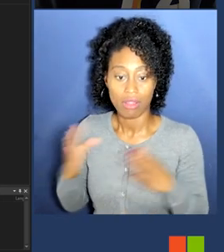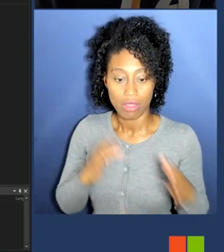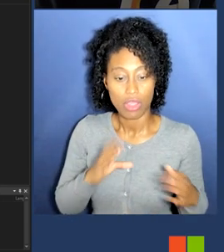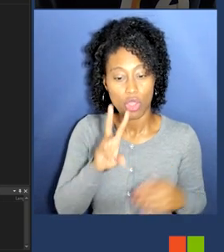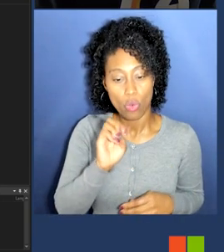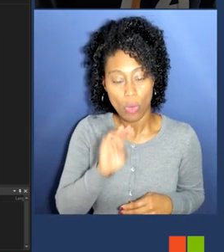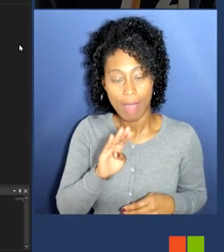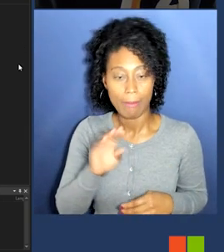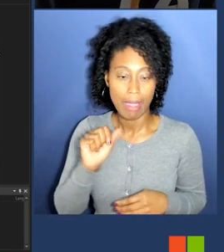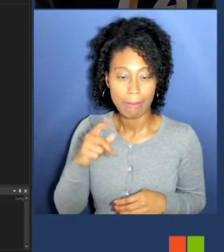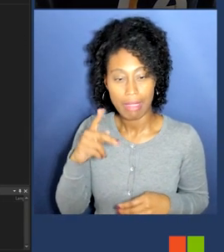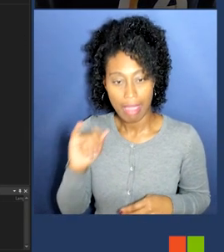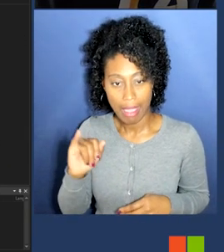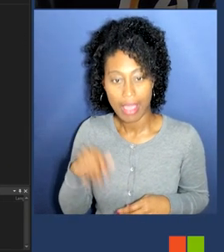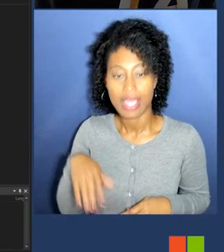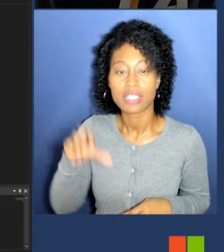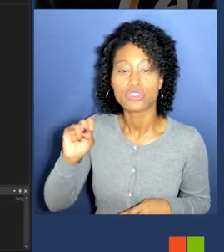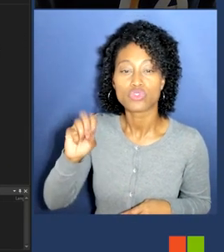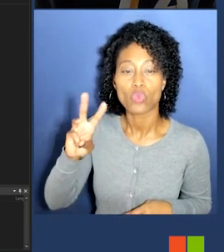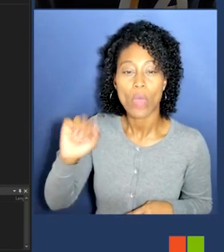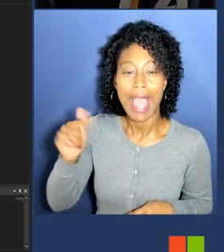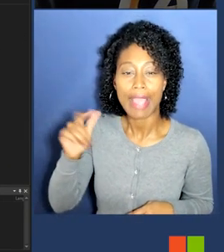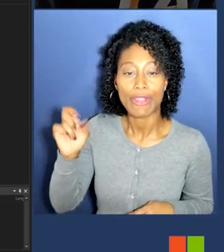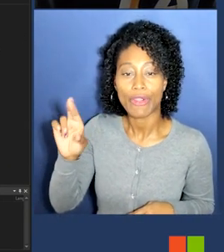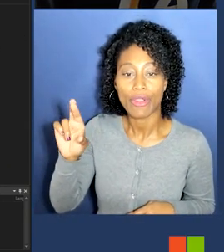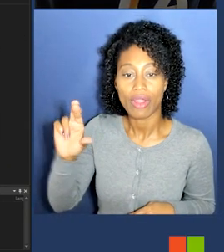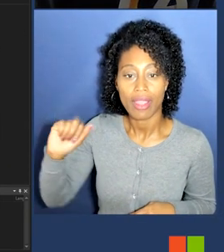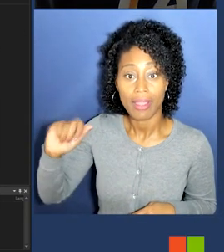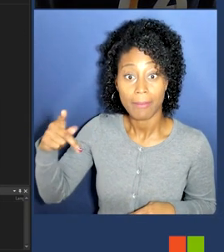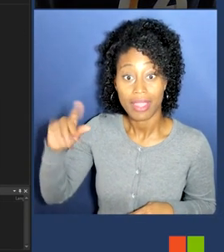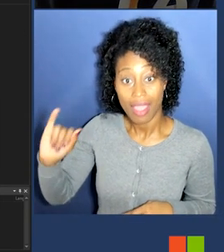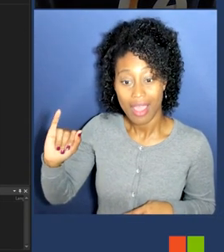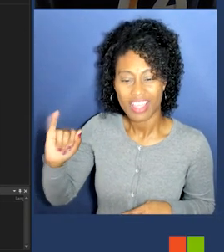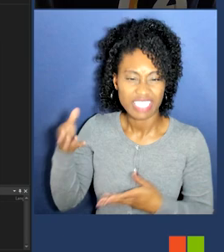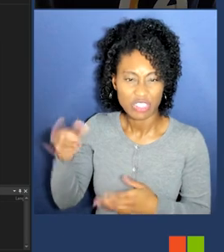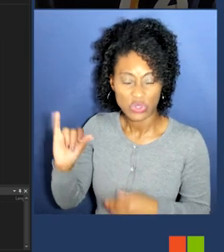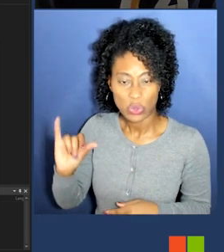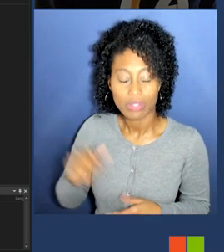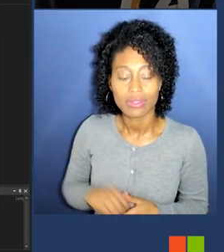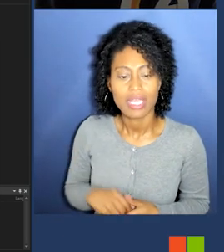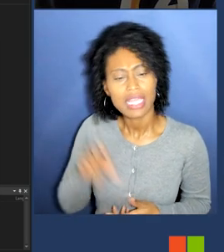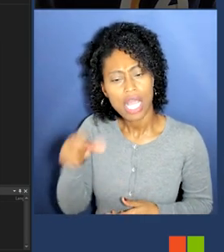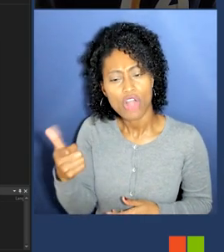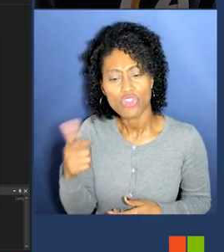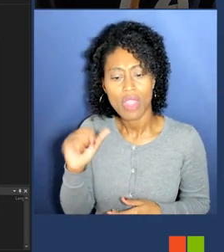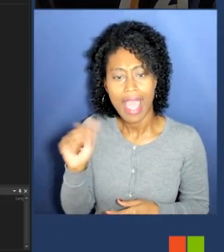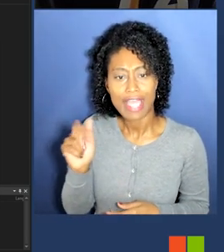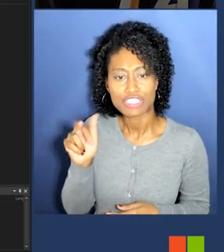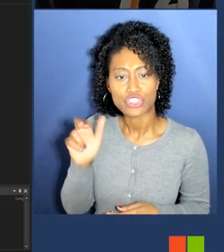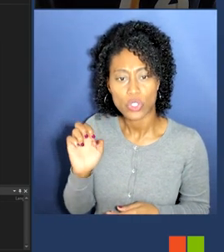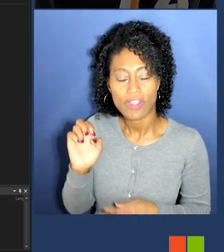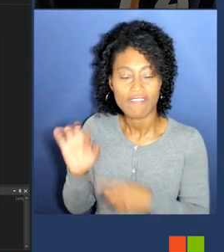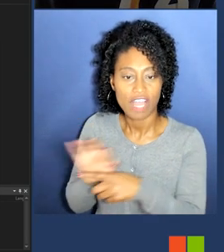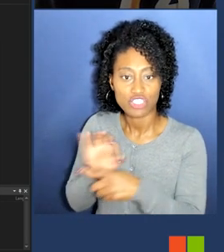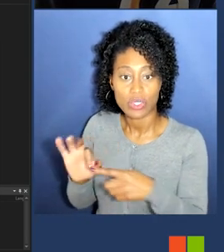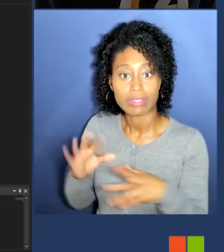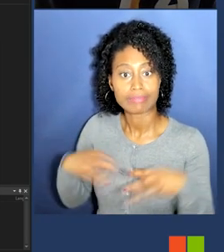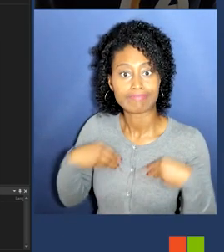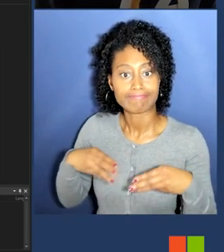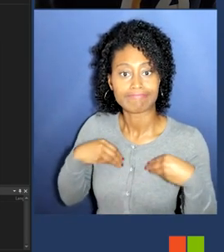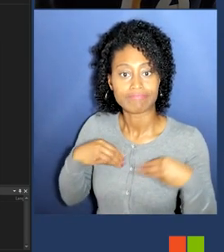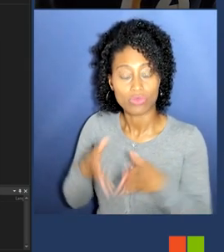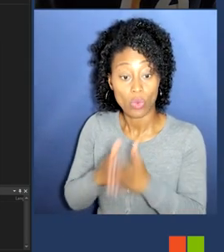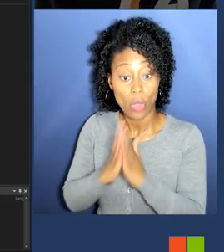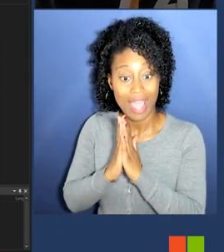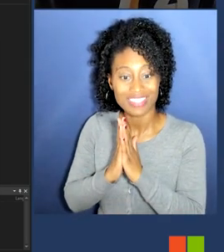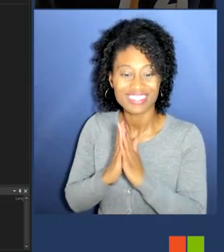Swagger API post here by the other Azure function that is taking requests already. And